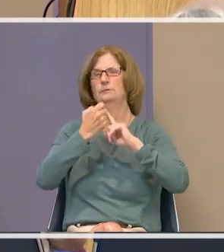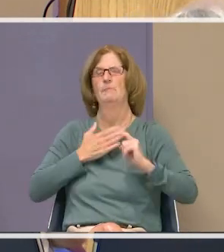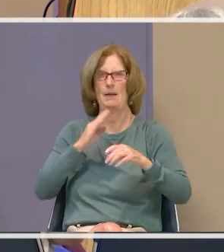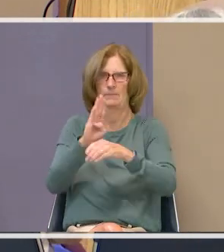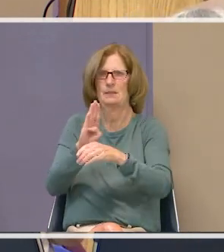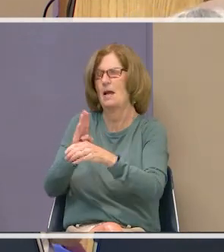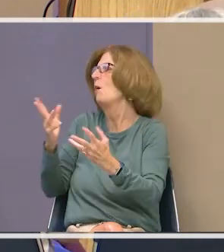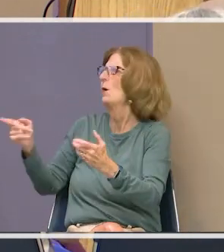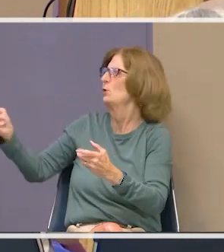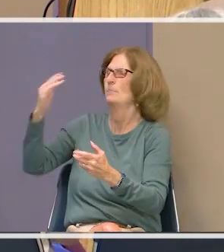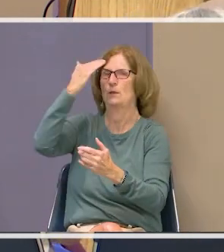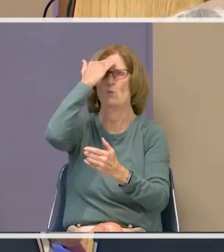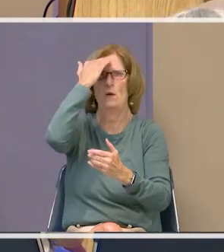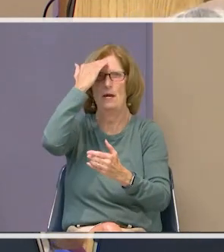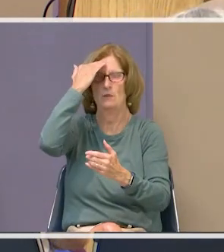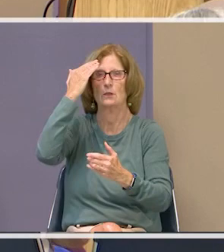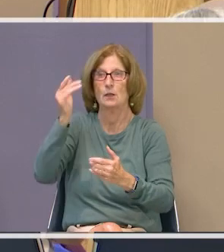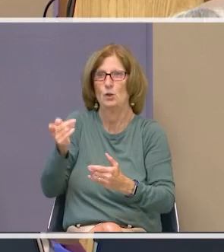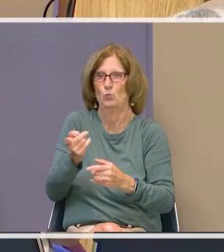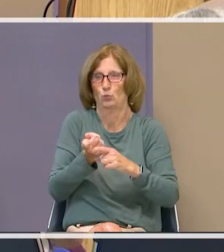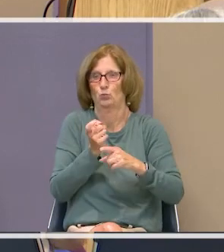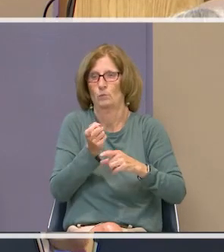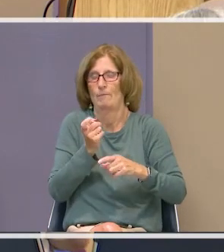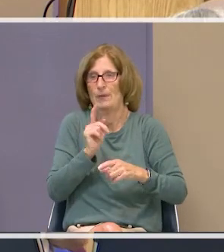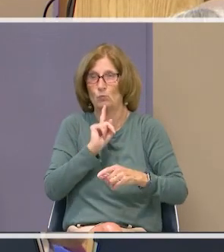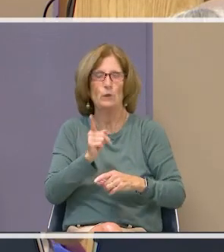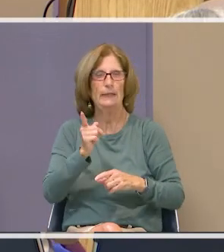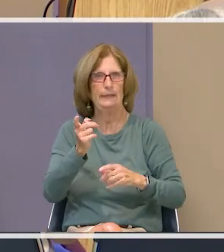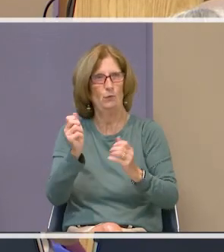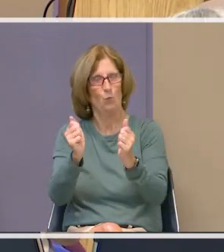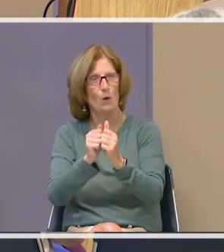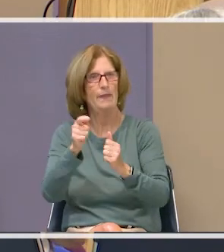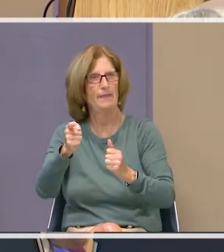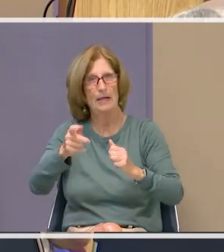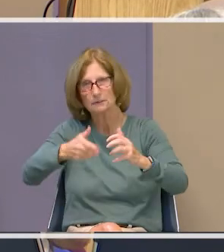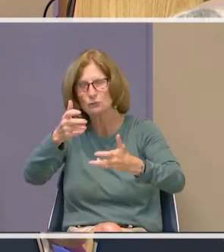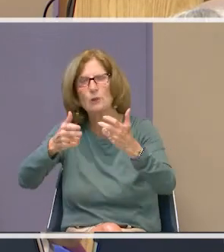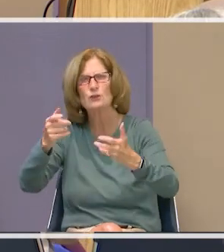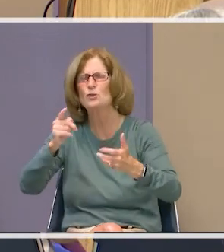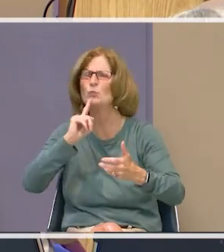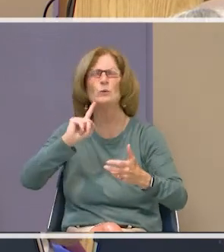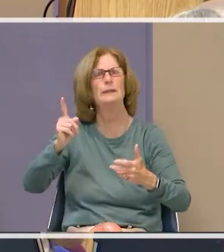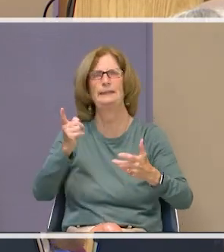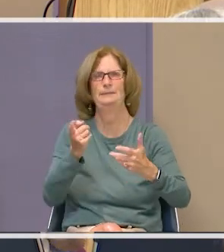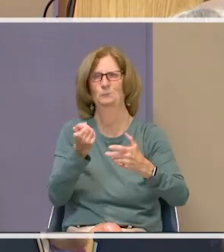to be cognizant of that. You're really going to affect the businesses in this area.